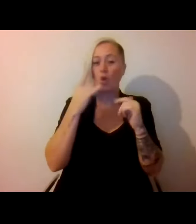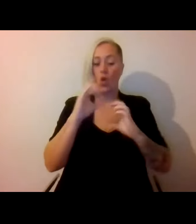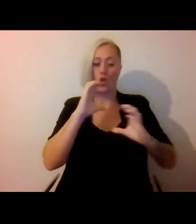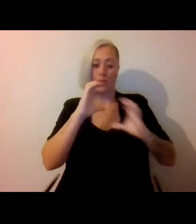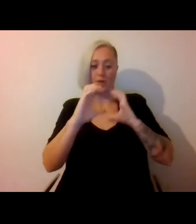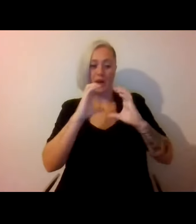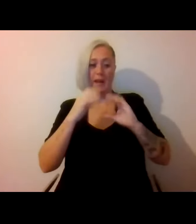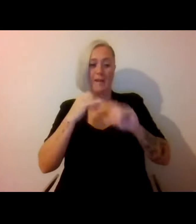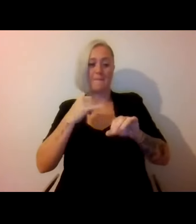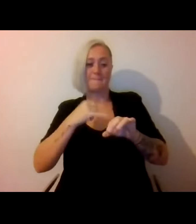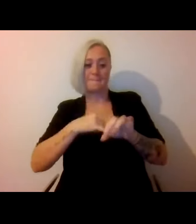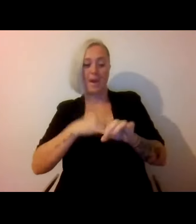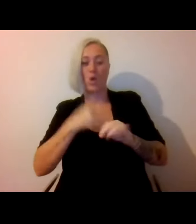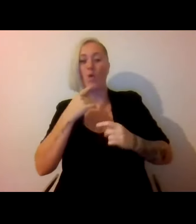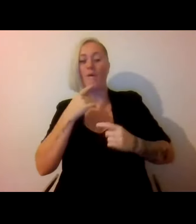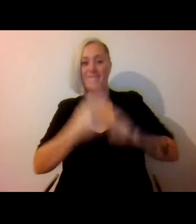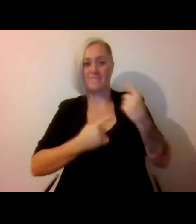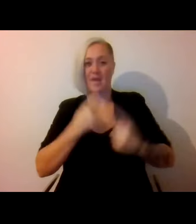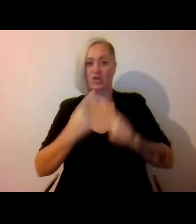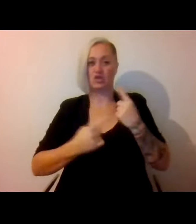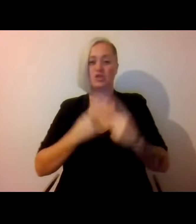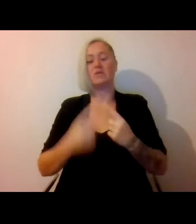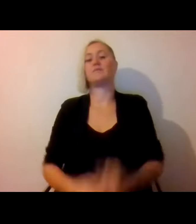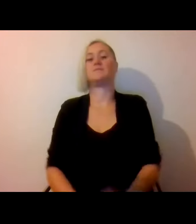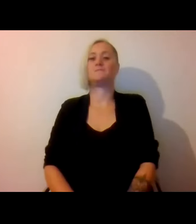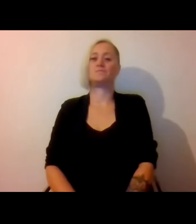medical information.